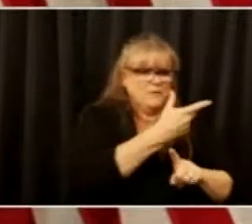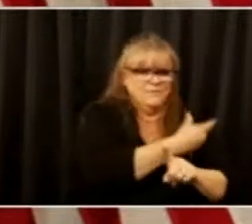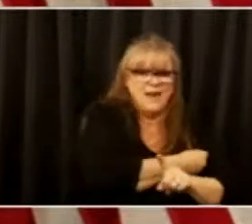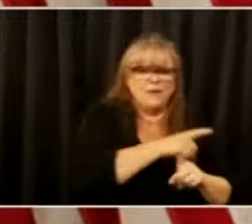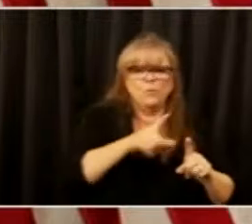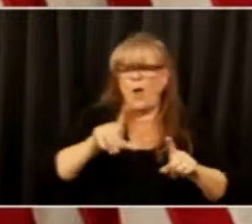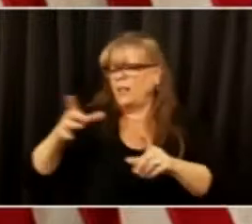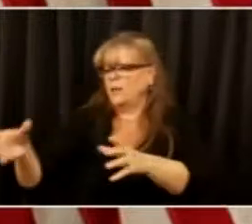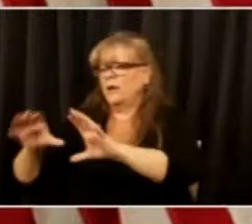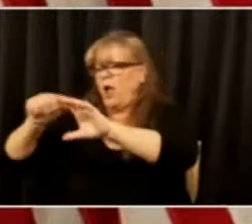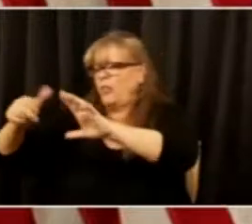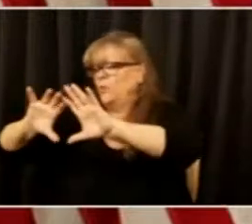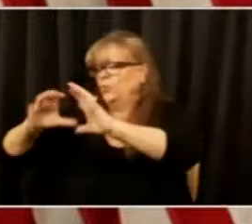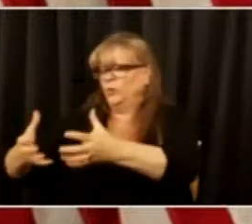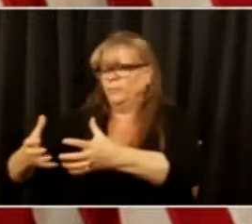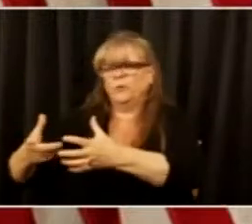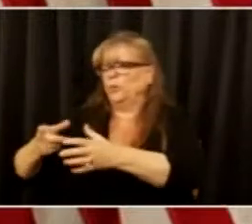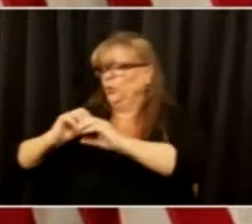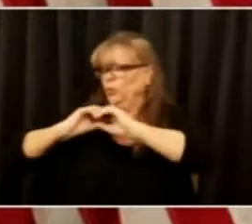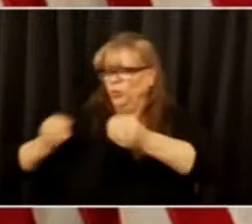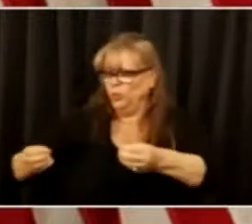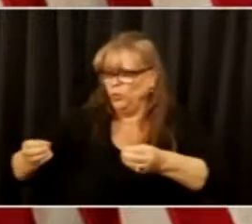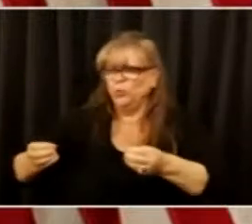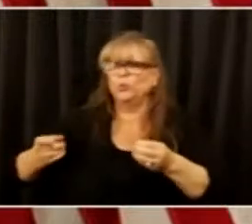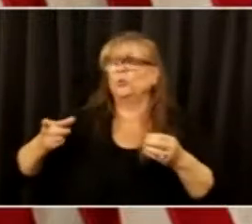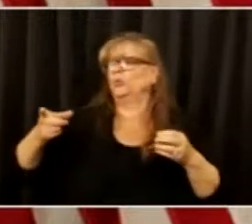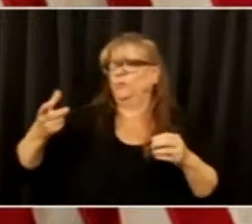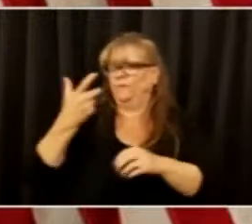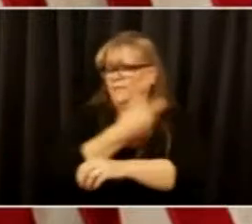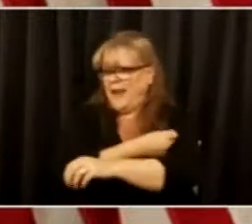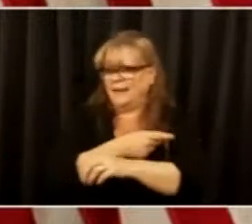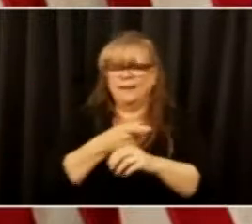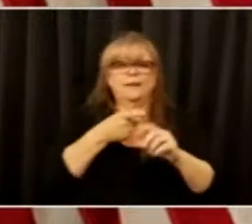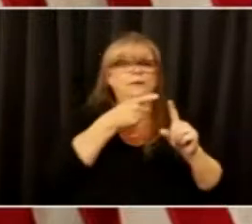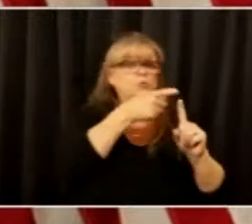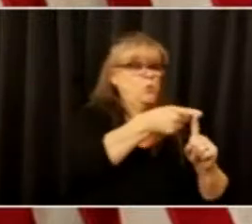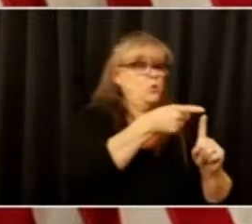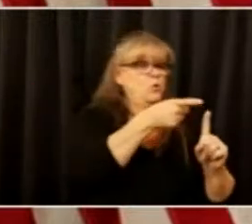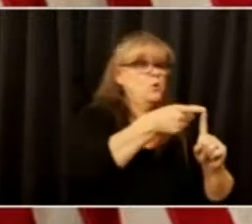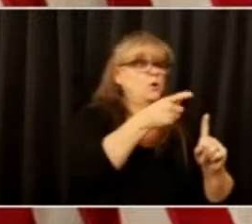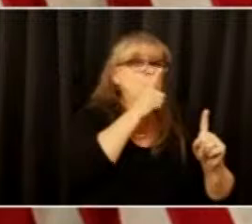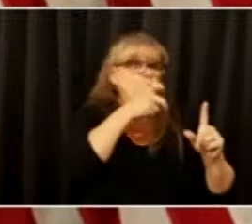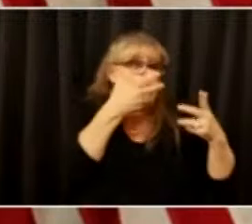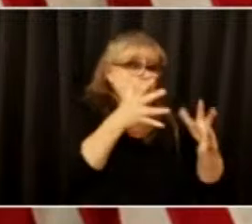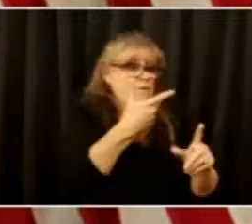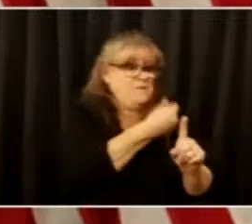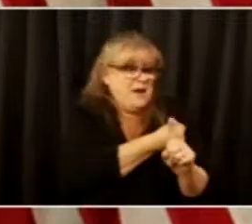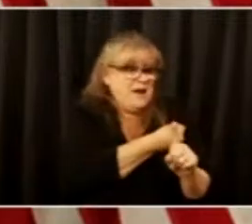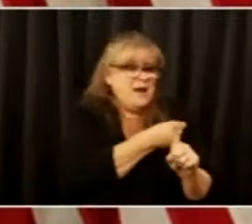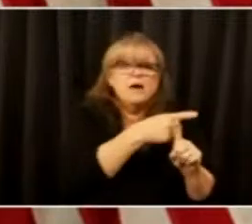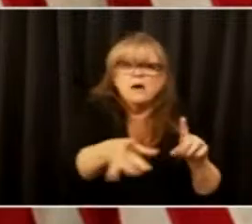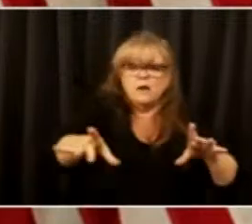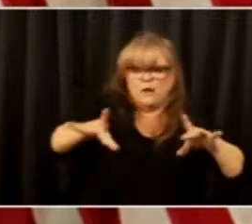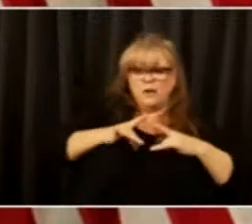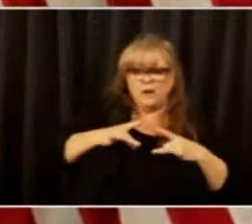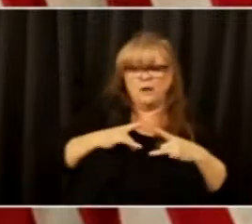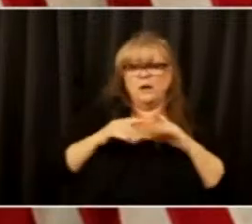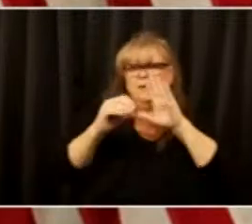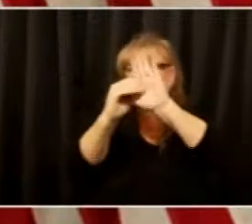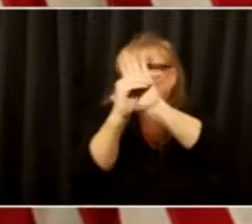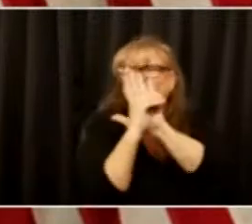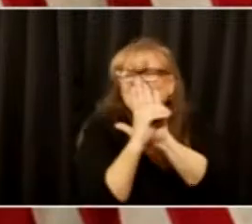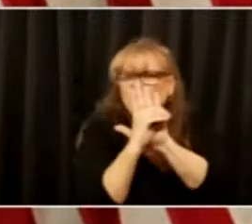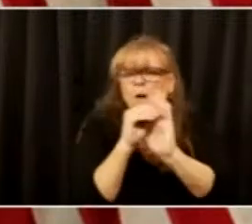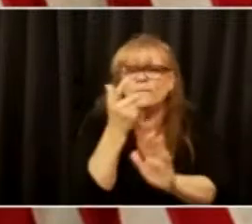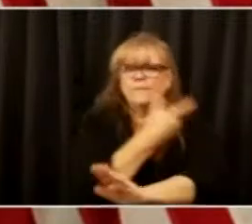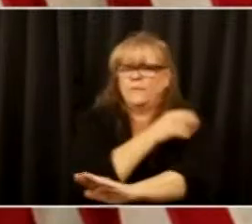the infection, versus about 1 in 50 who ended up getting the infection in the placebo group. So the trial